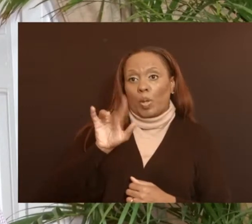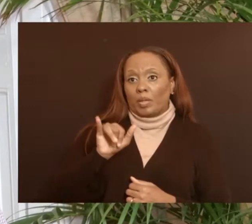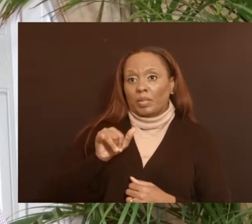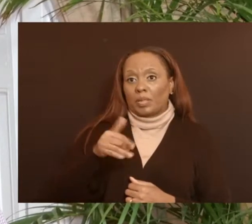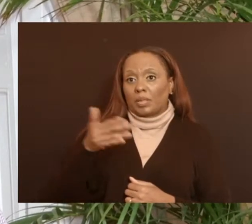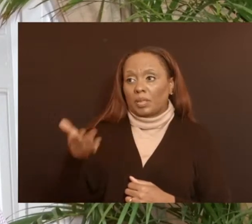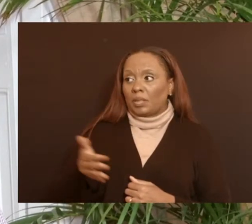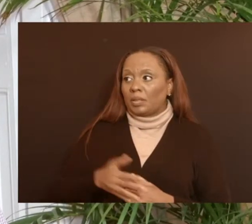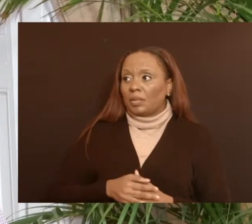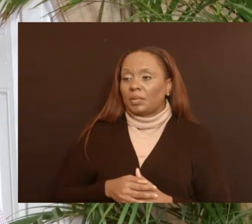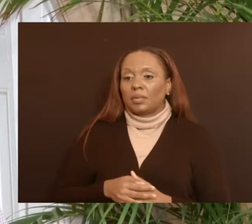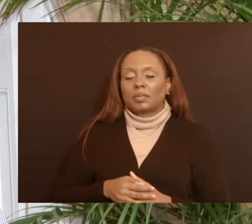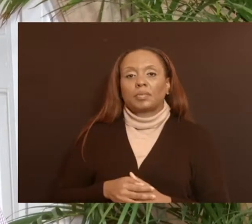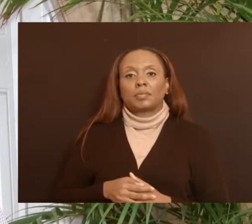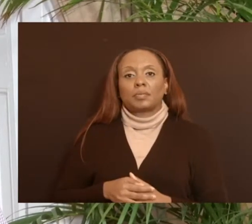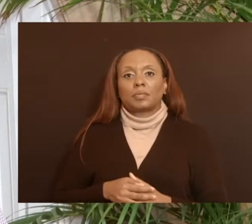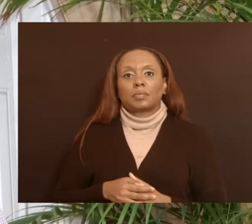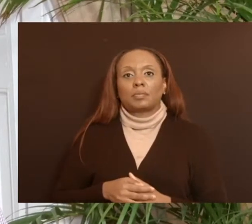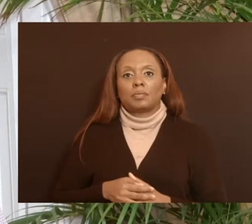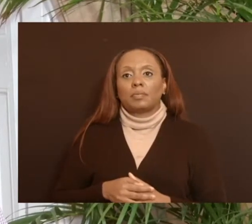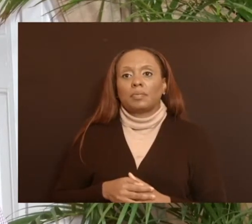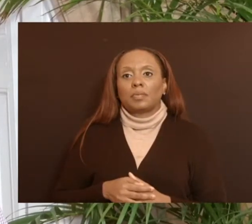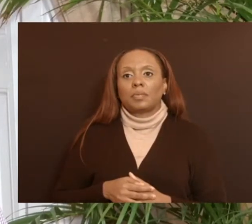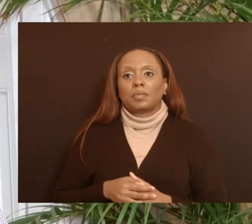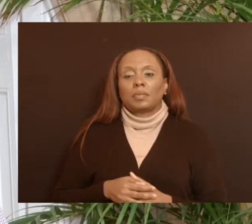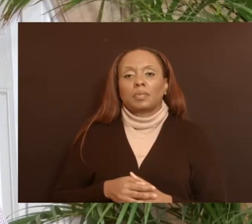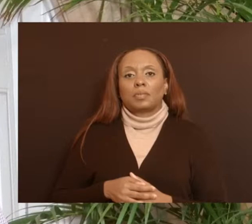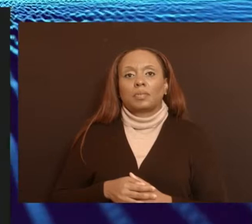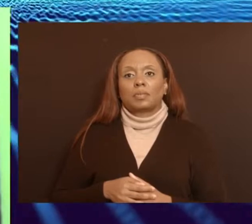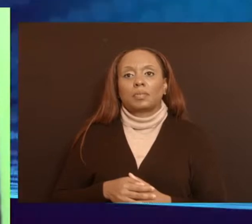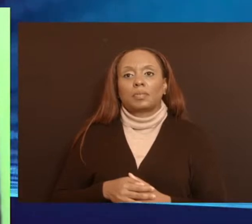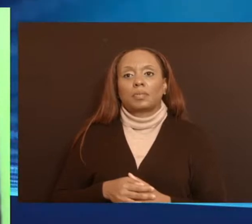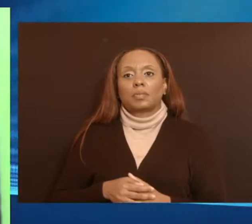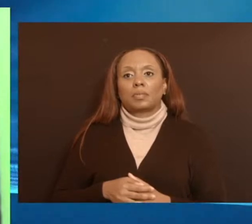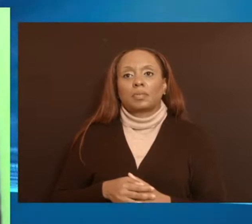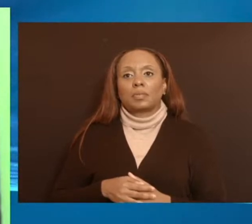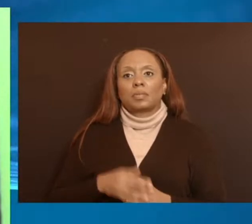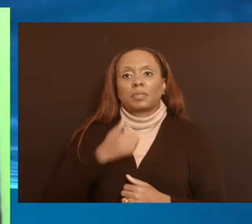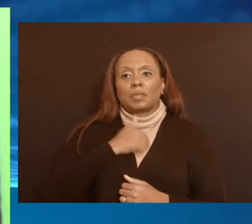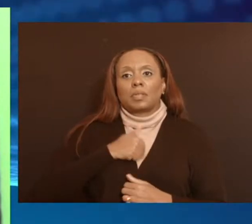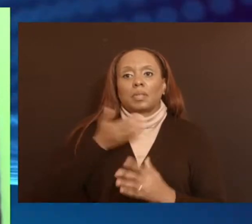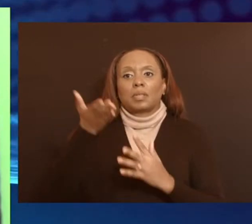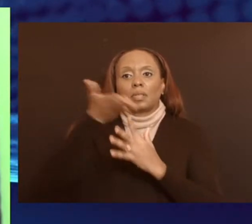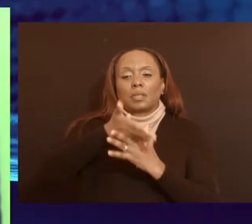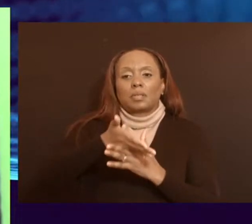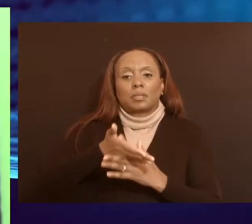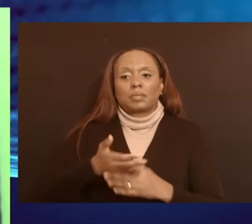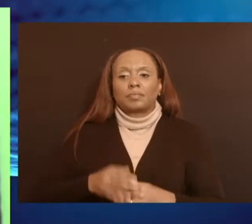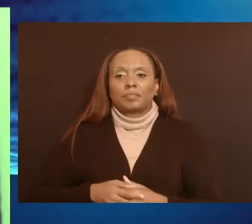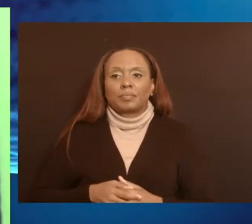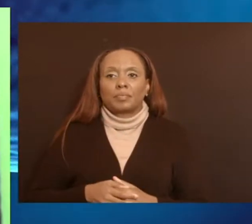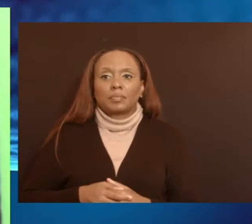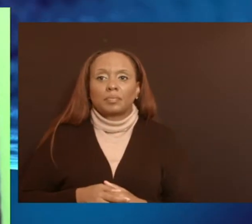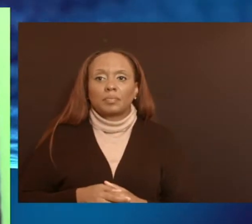Sorry, Kerry. I believe Wendy was next. Yes, Okay. Lisa, sorry for the interjection. That's fine. My question would